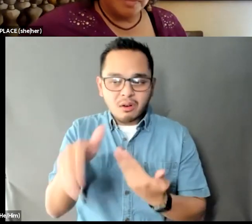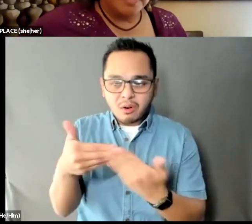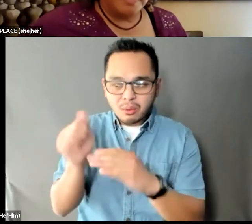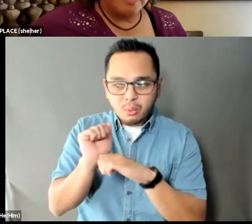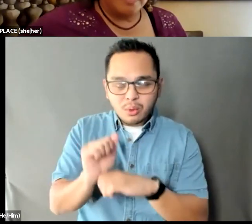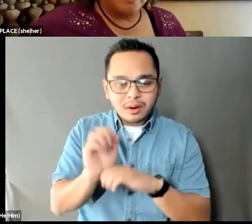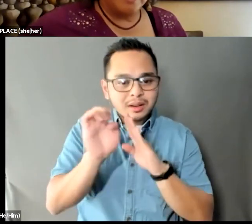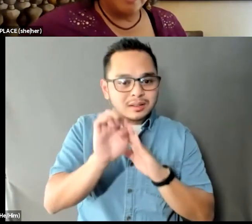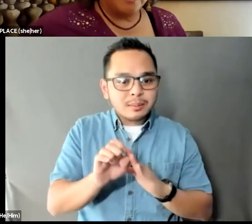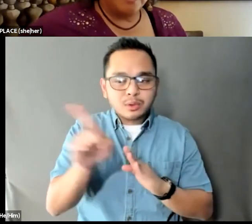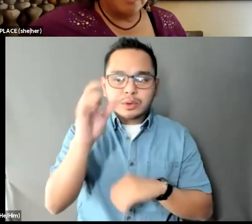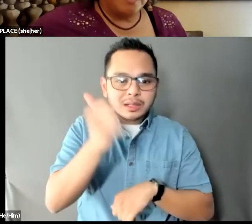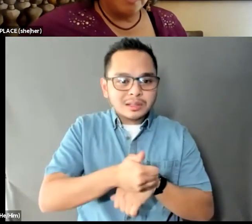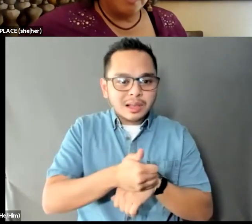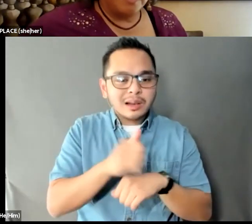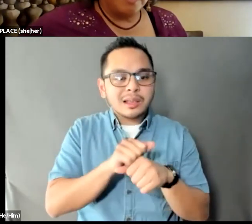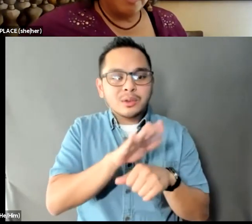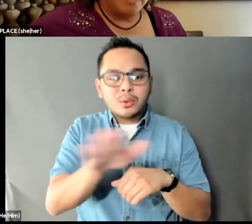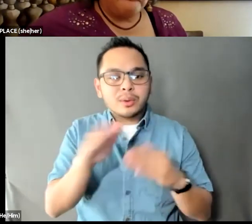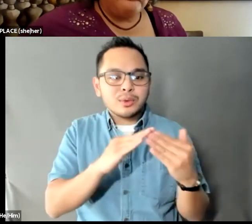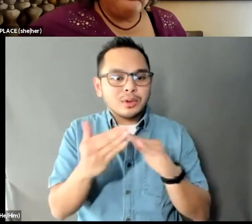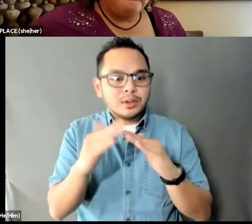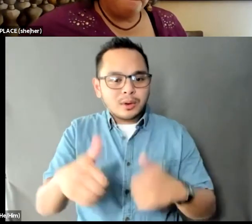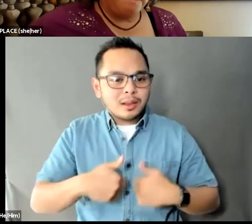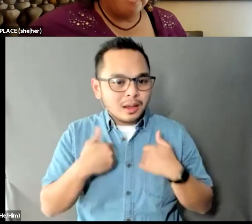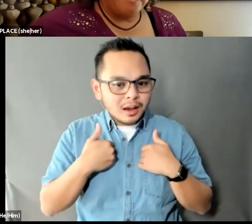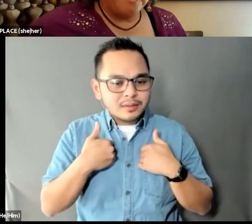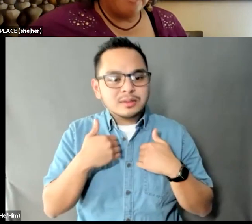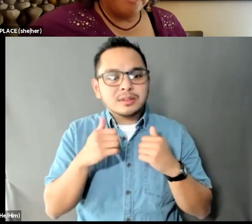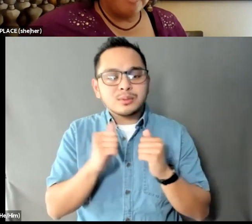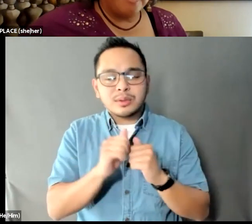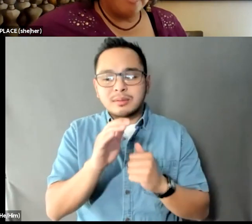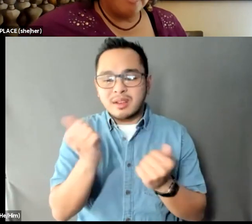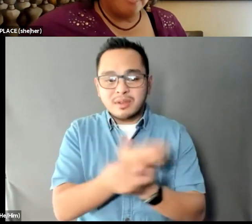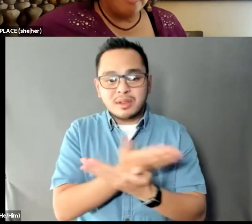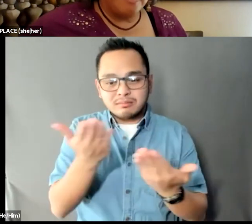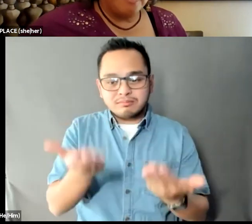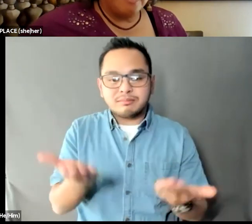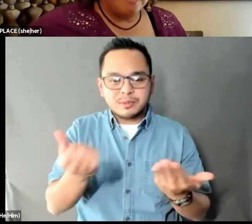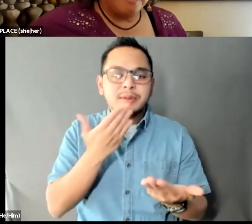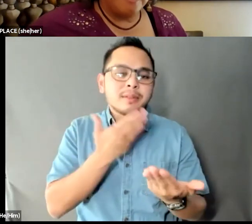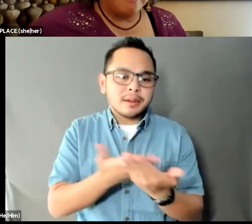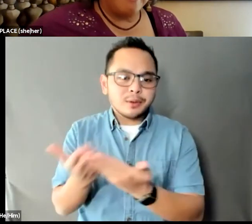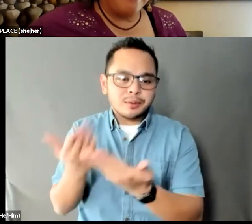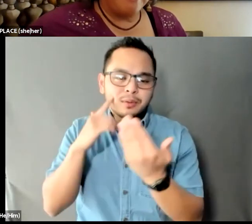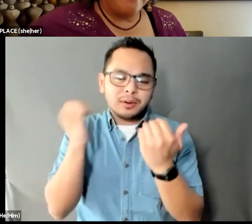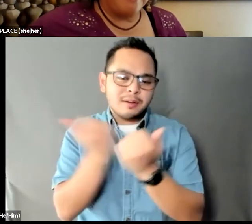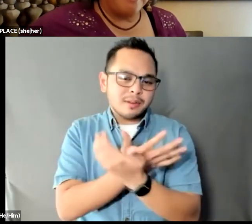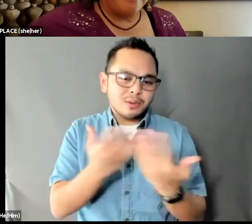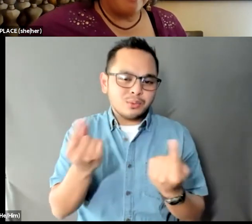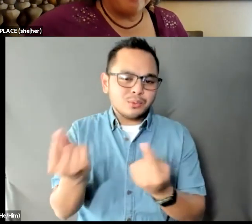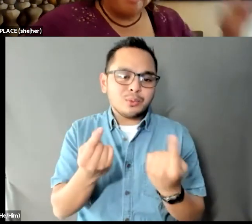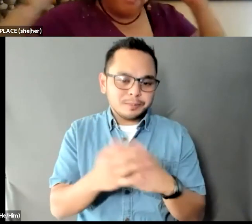example that you set in your communities and with your lives and with your livelihood. So thank you for all you do, which